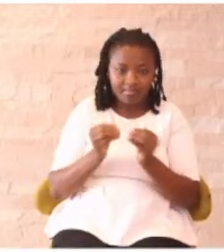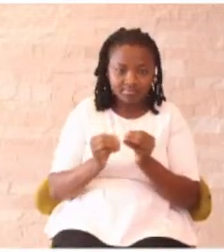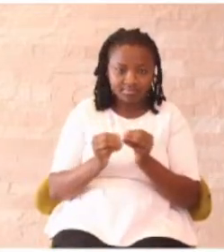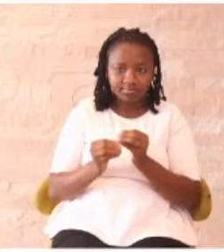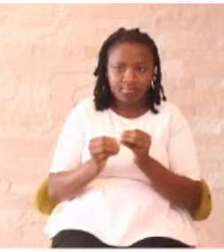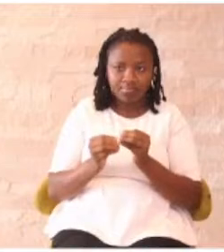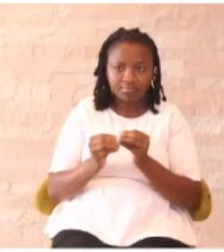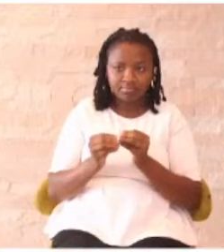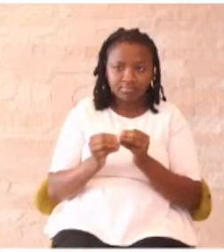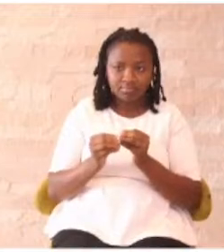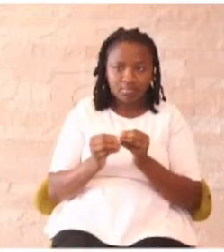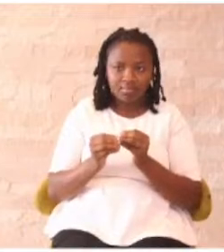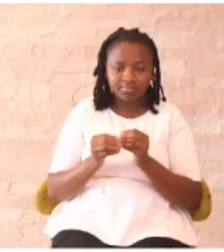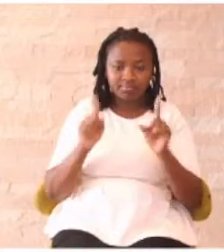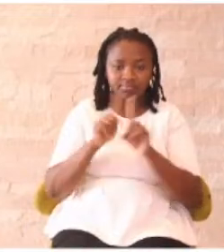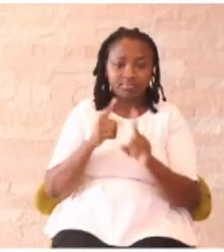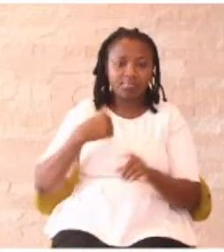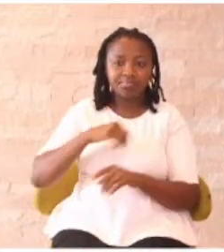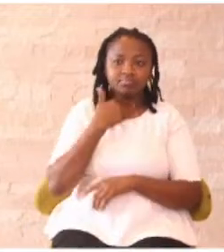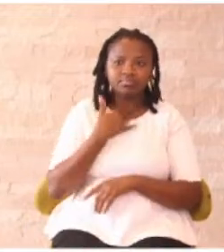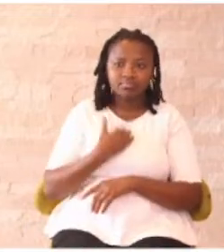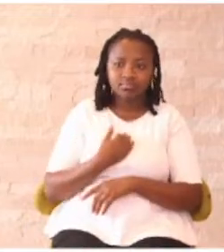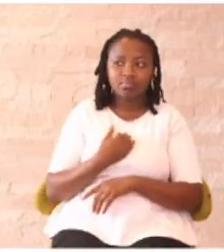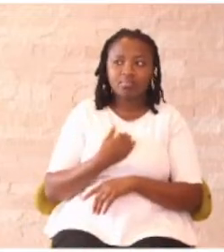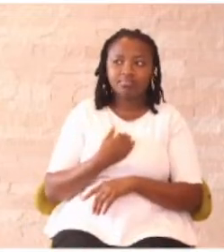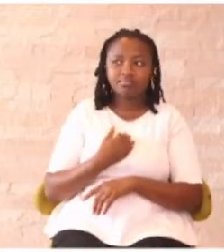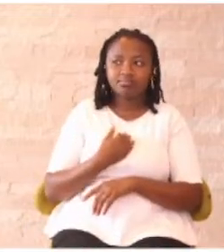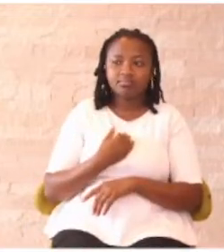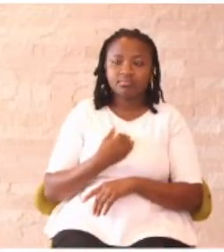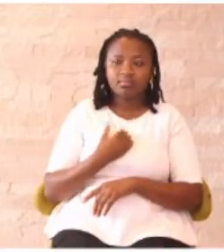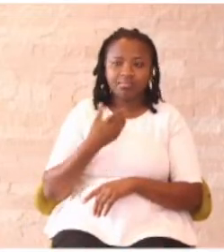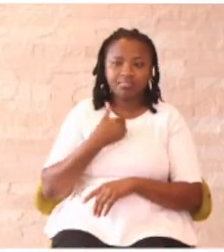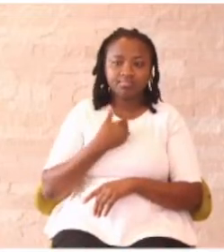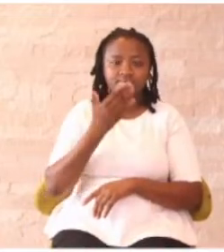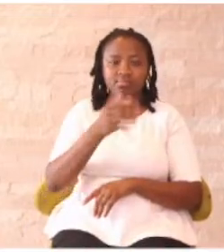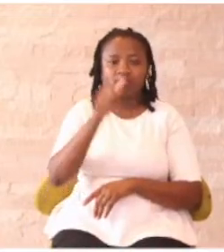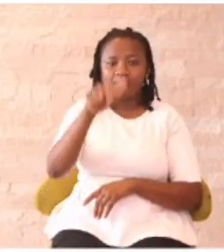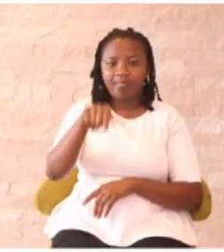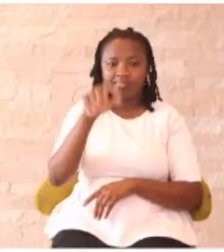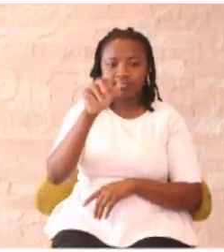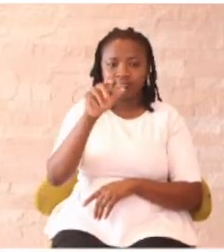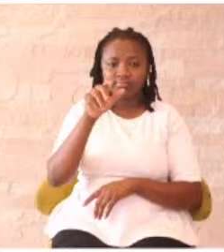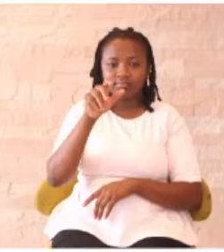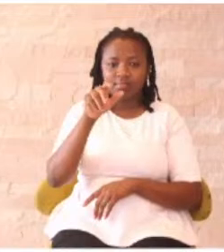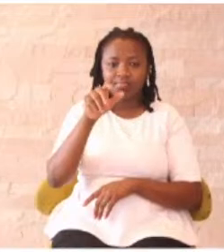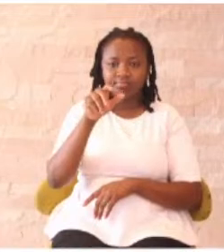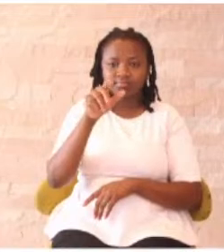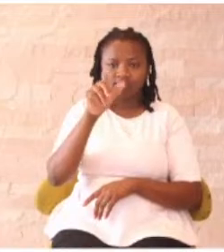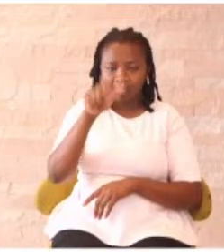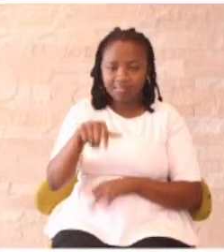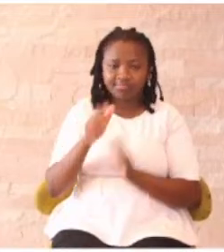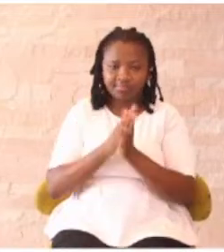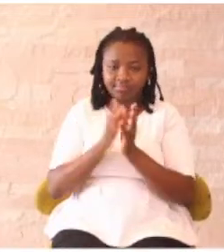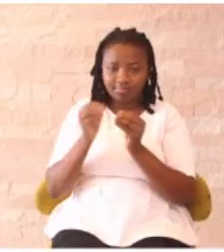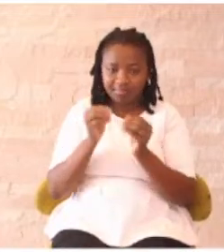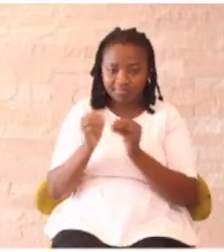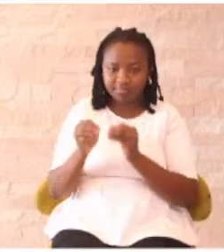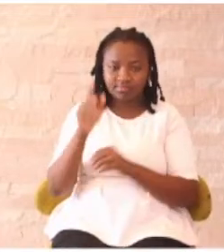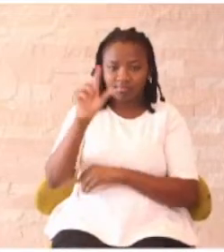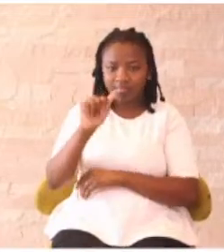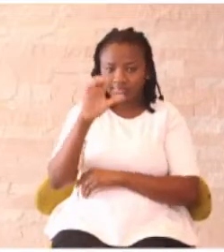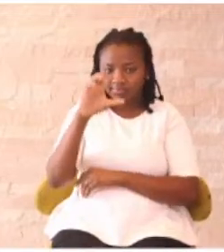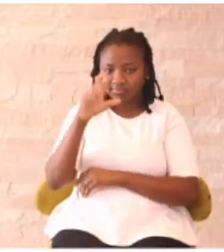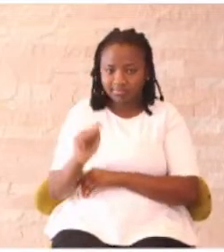much as also we want to have a Person with Disability Act, which is all-inclusive. And for this quarter,